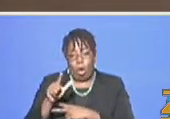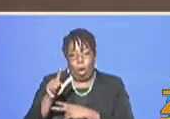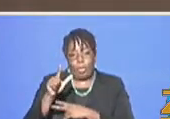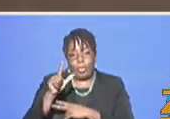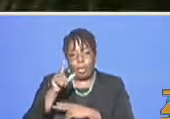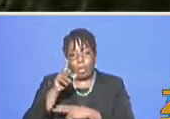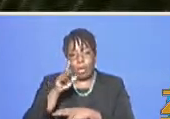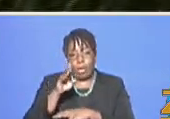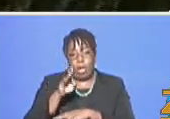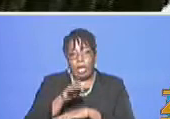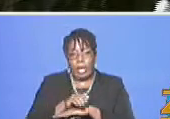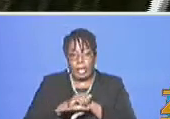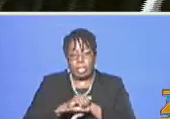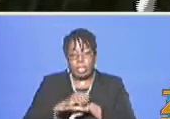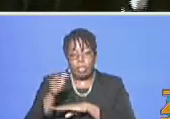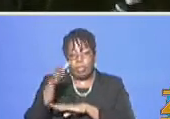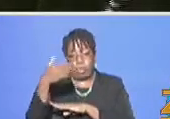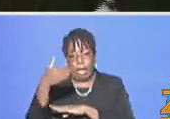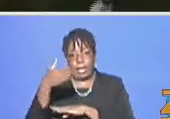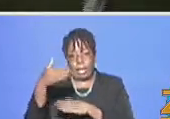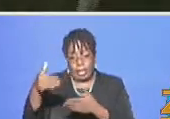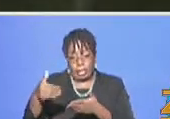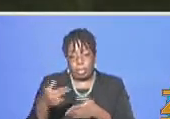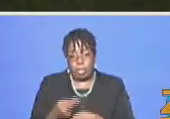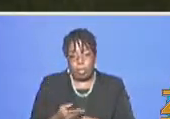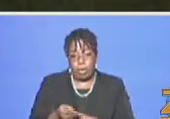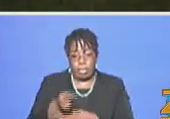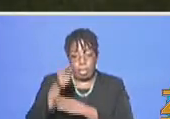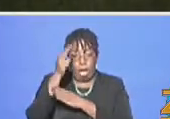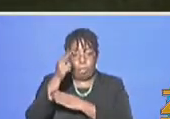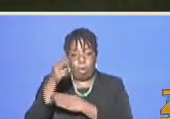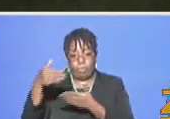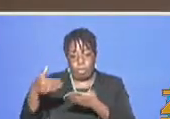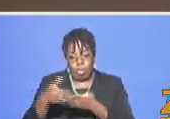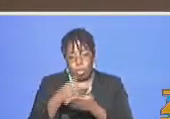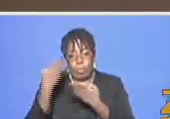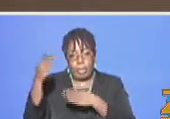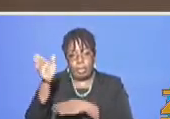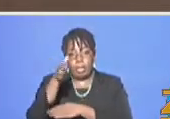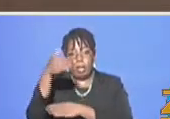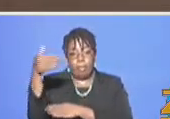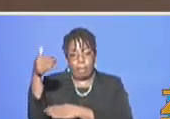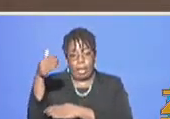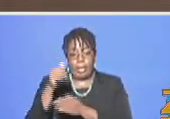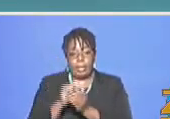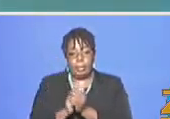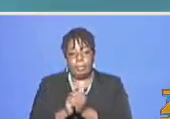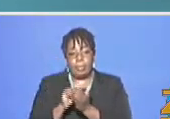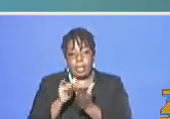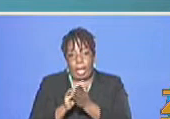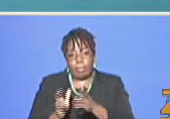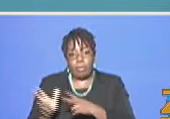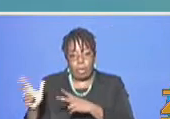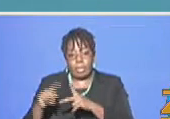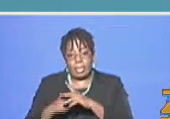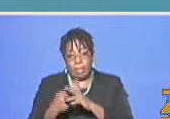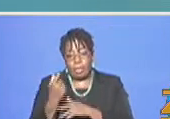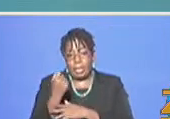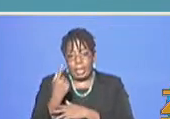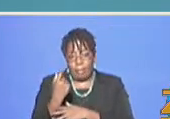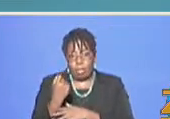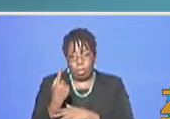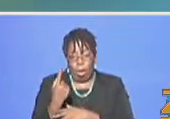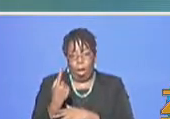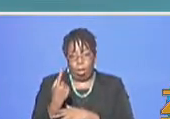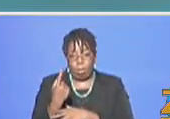hoisting of the new Bahamian flag. That night, the parade commenced about 11 o'clock or